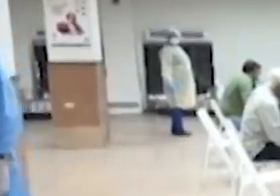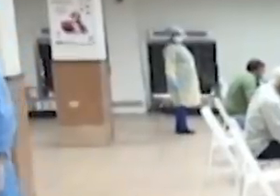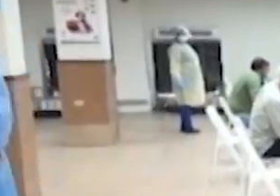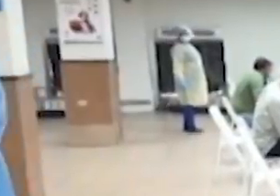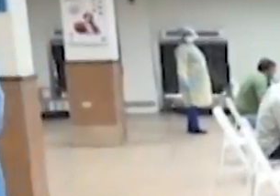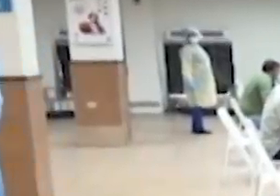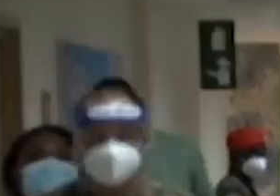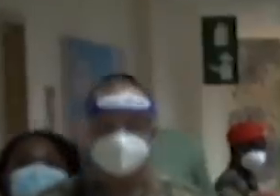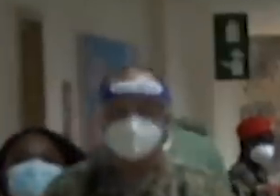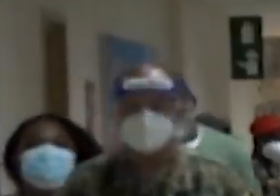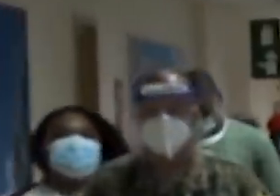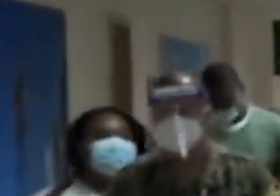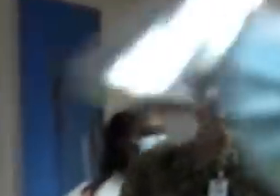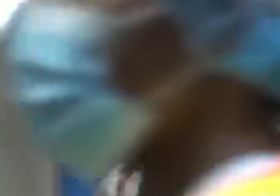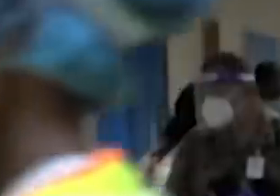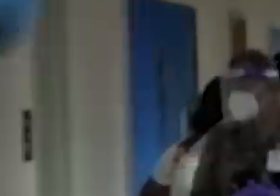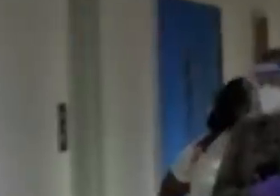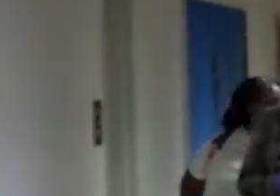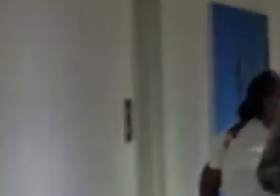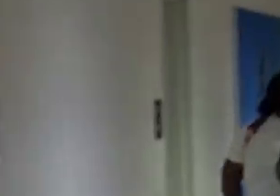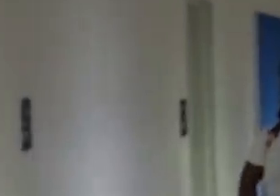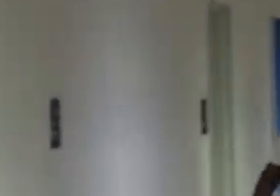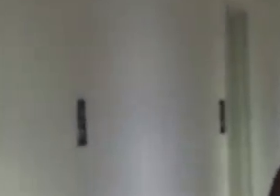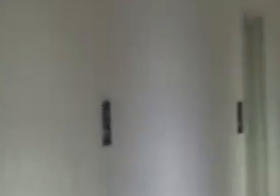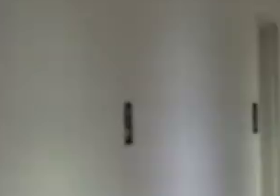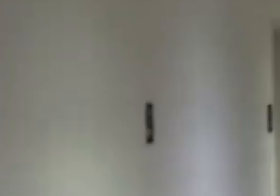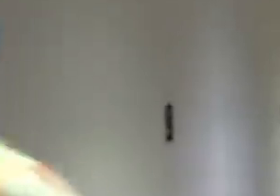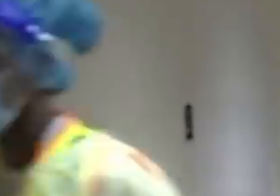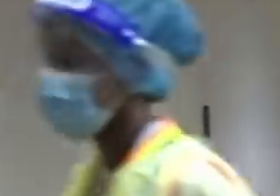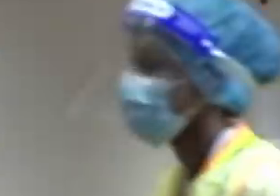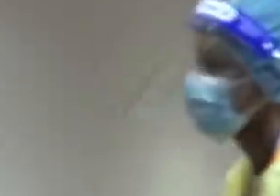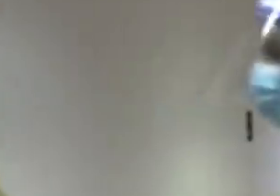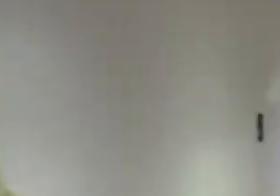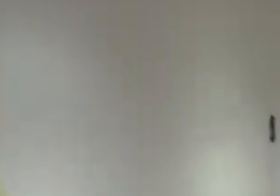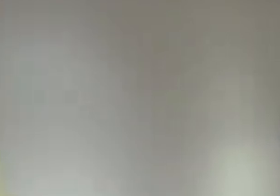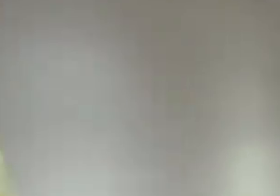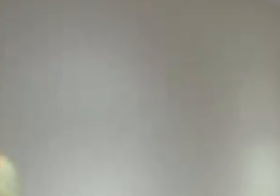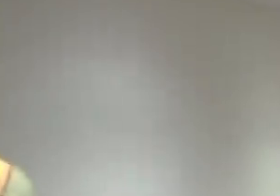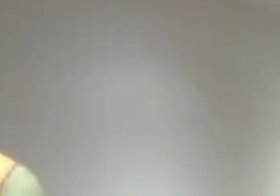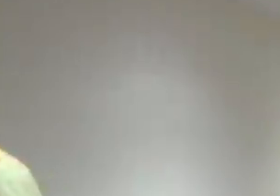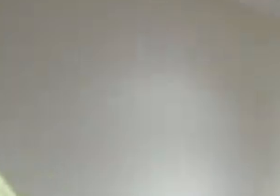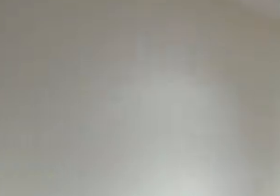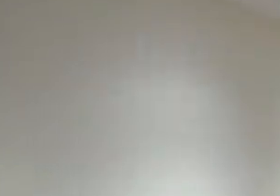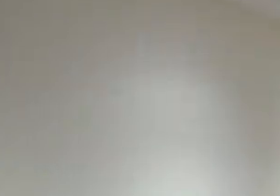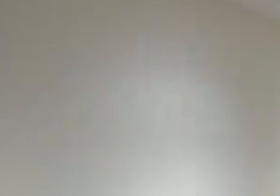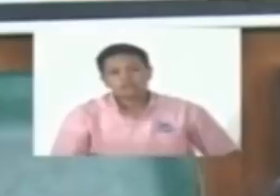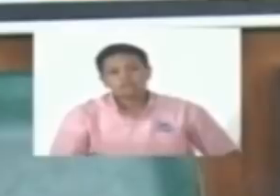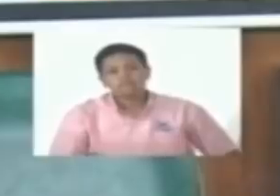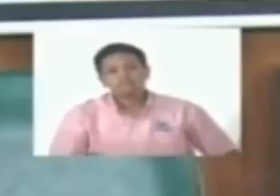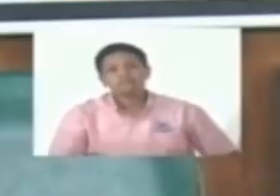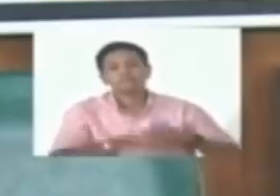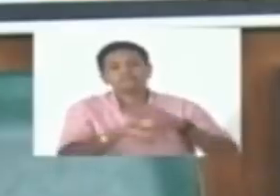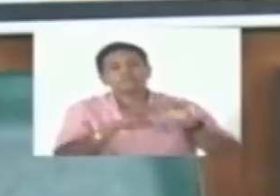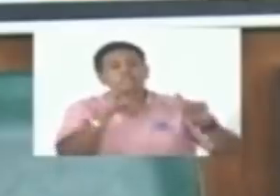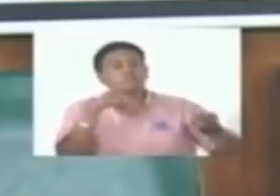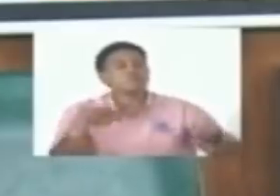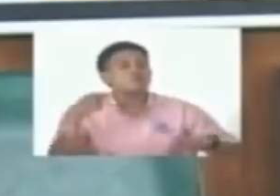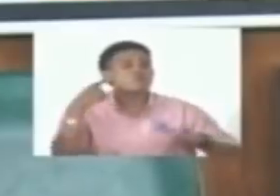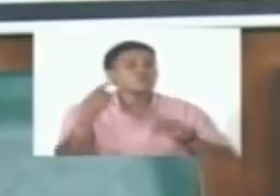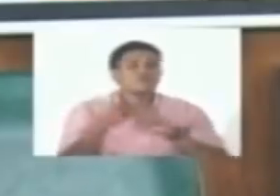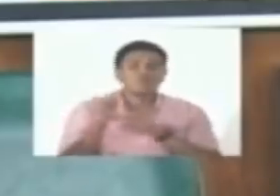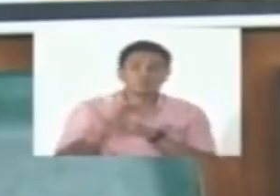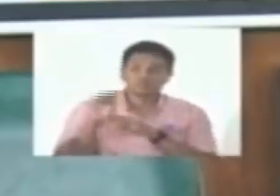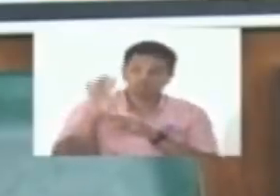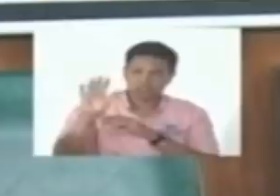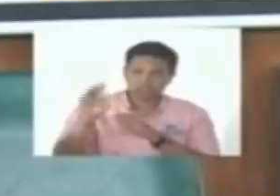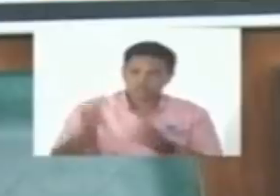Jamaica reopened its ports, the number of cases have significantly increased. Based on reports coming out of the ministry,